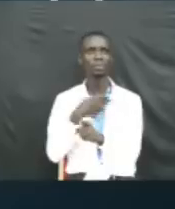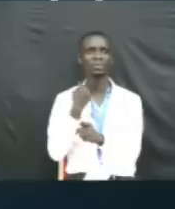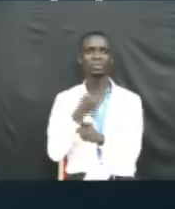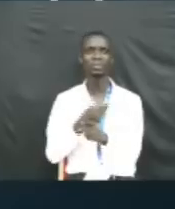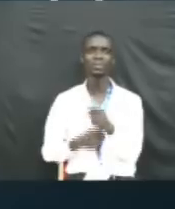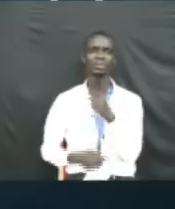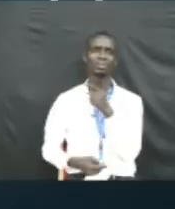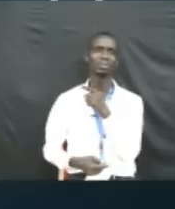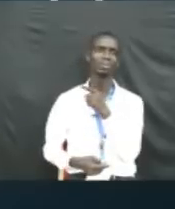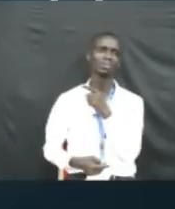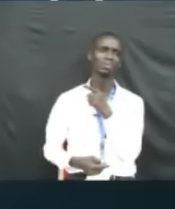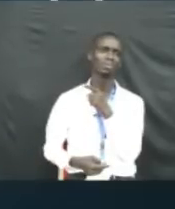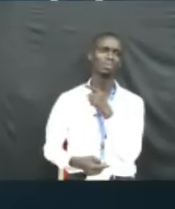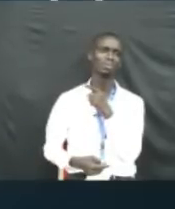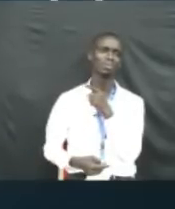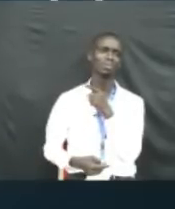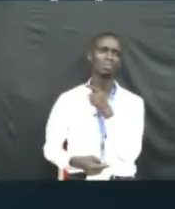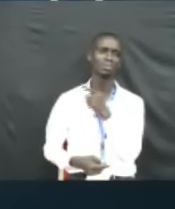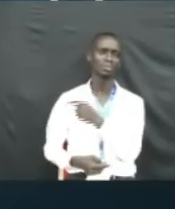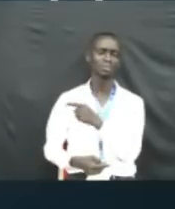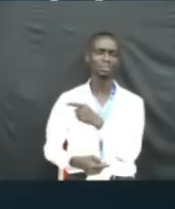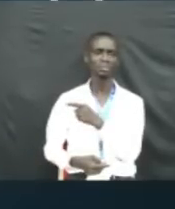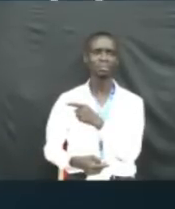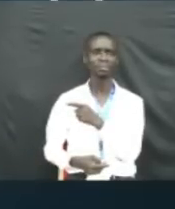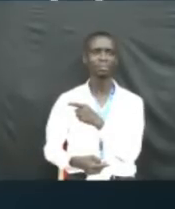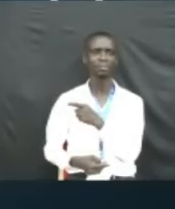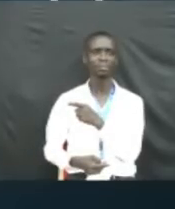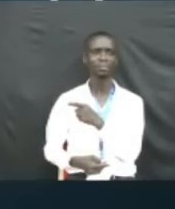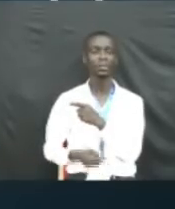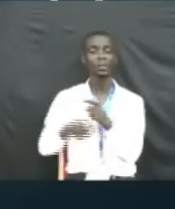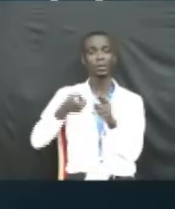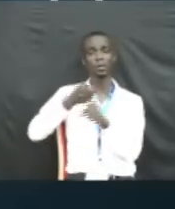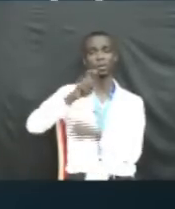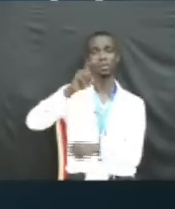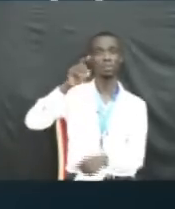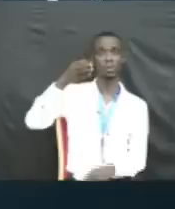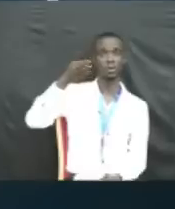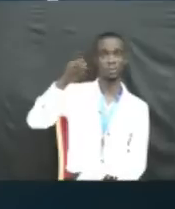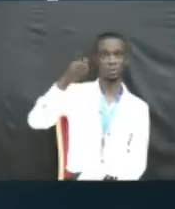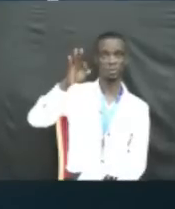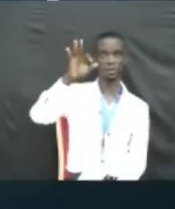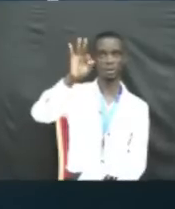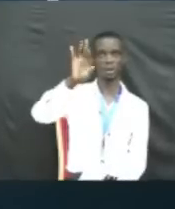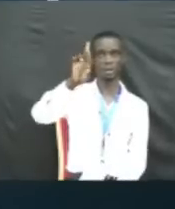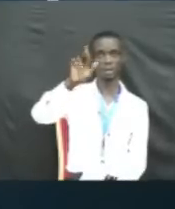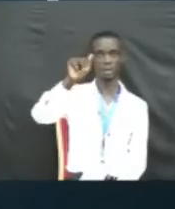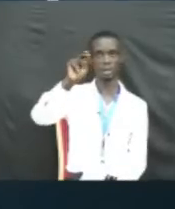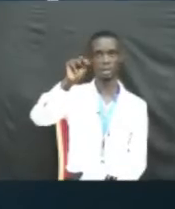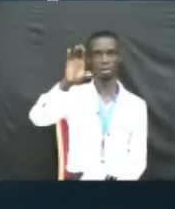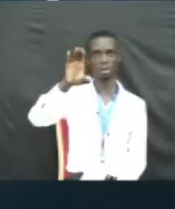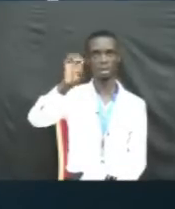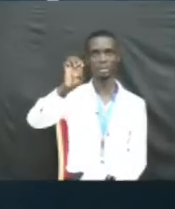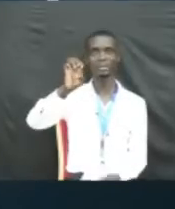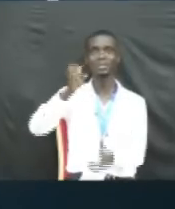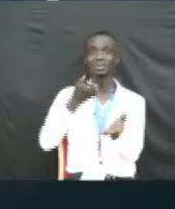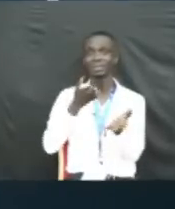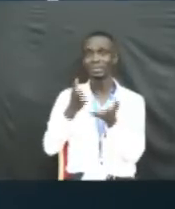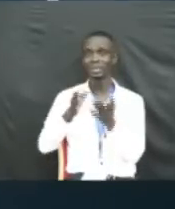Pastor Martin Luther Auku of France. He served for 28 years.